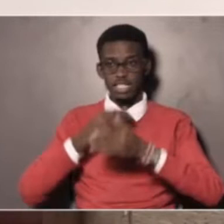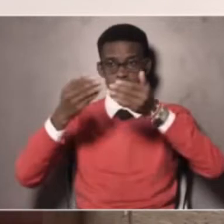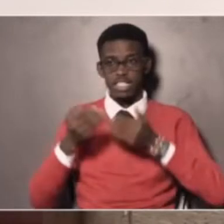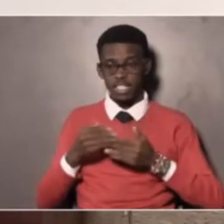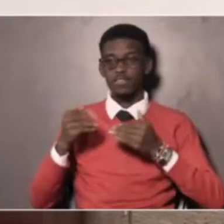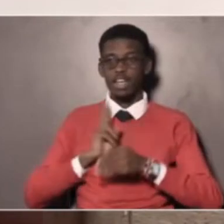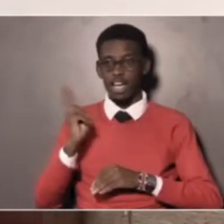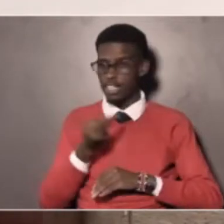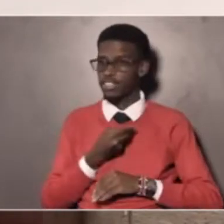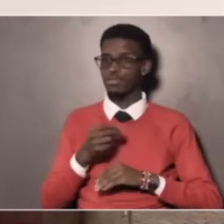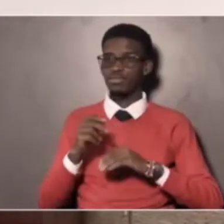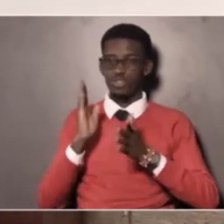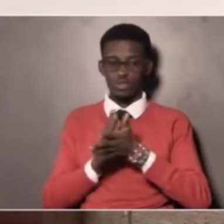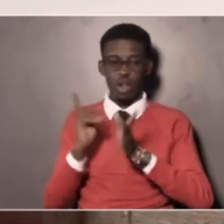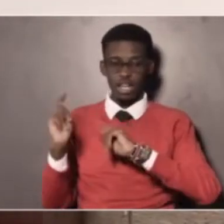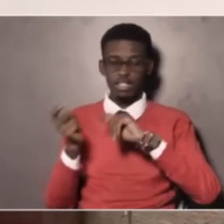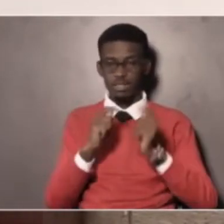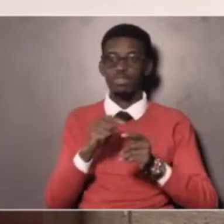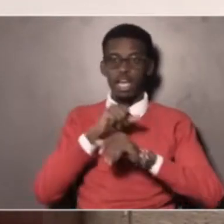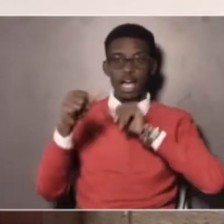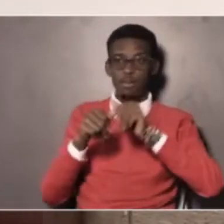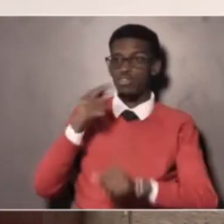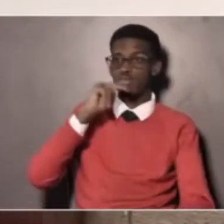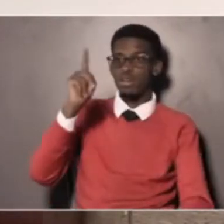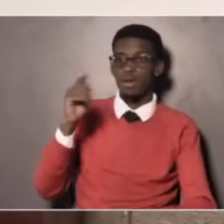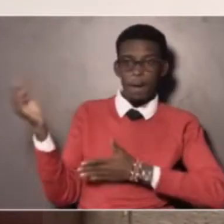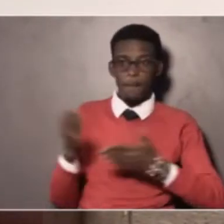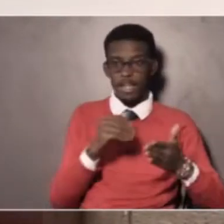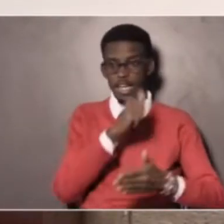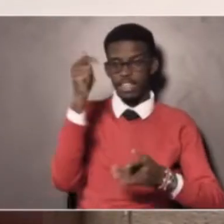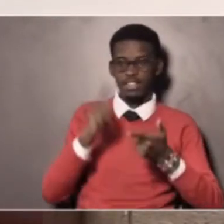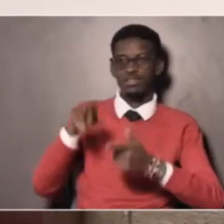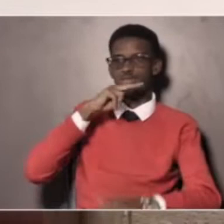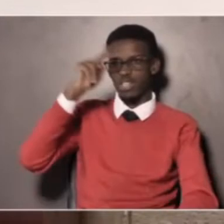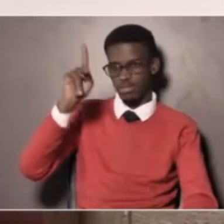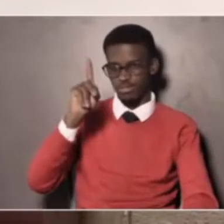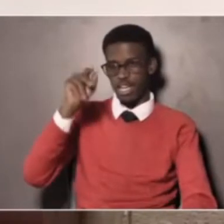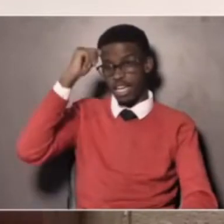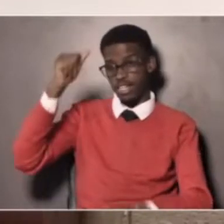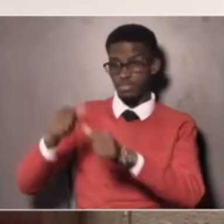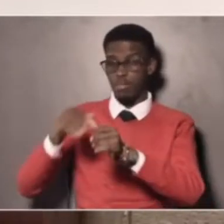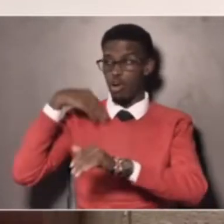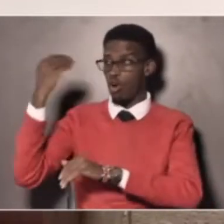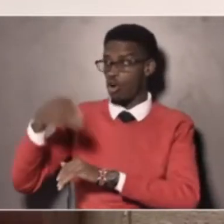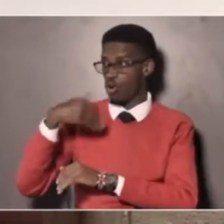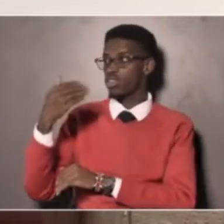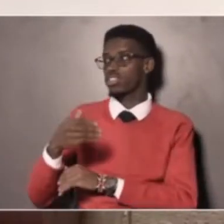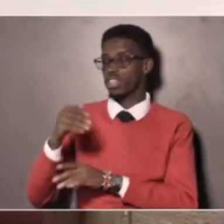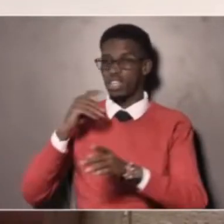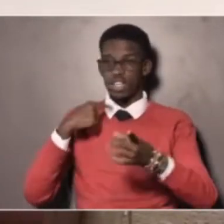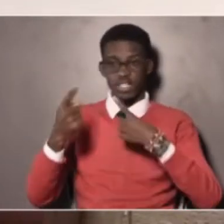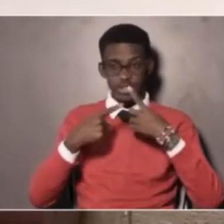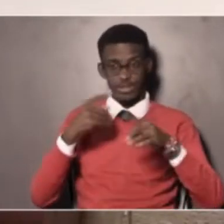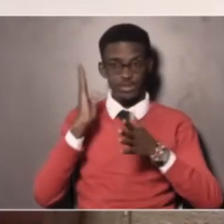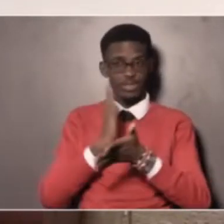zeal to be able to testify about him and bring others to him. So remember, always to speak the